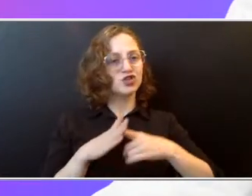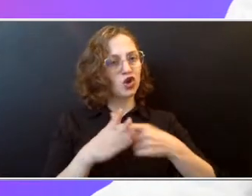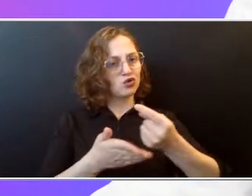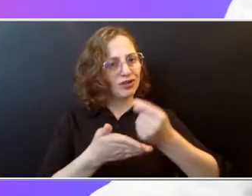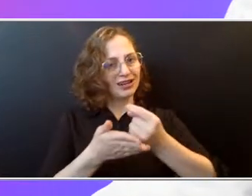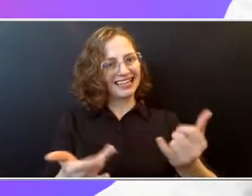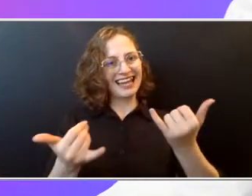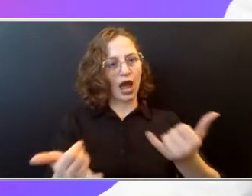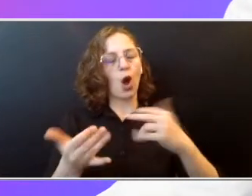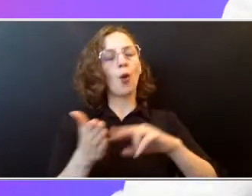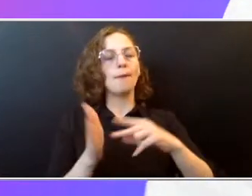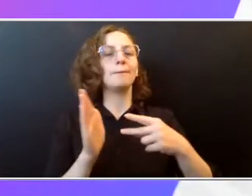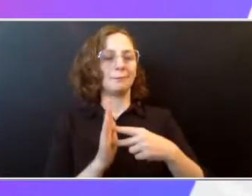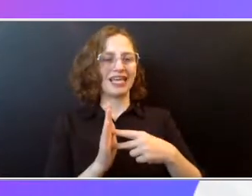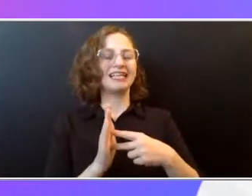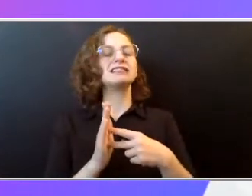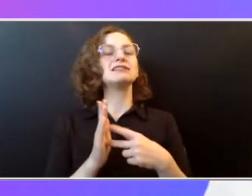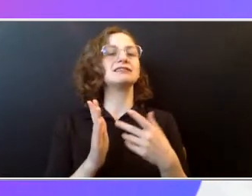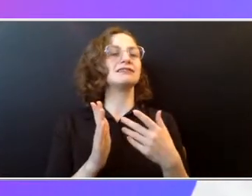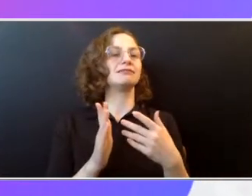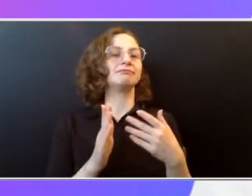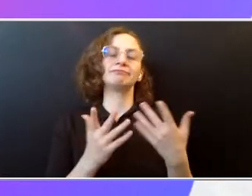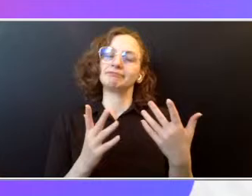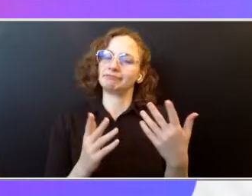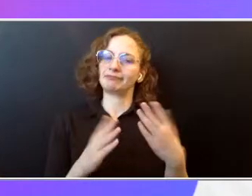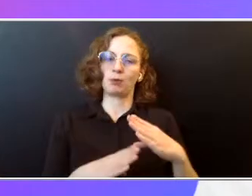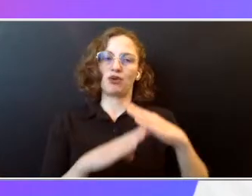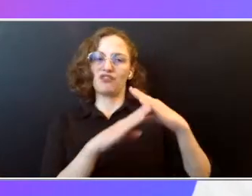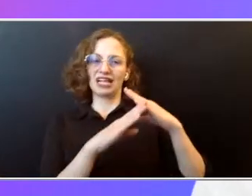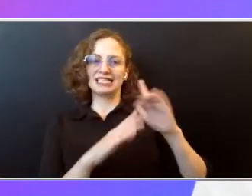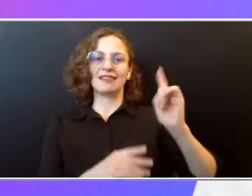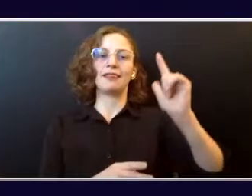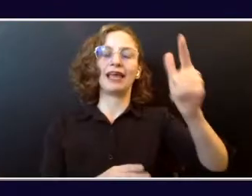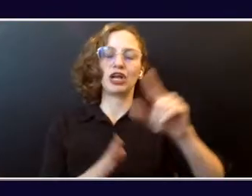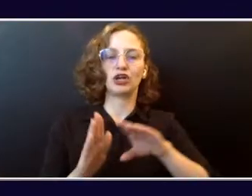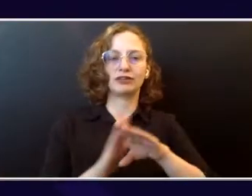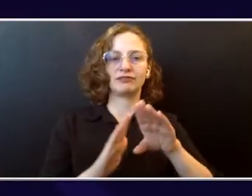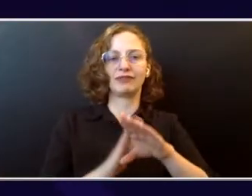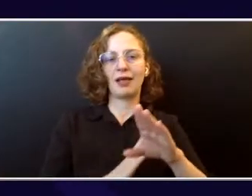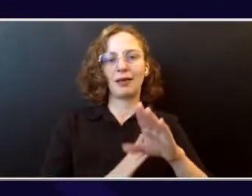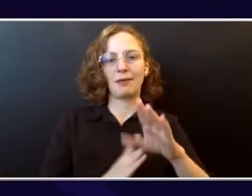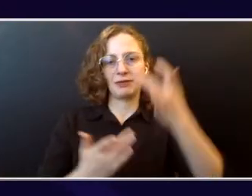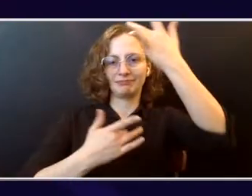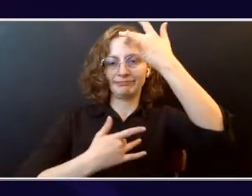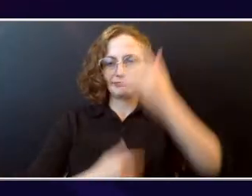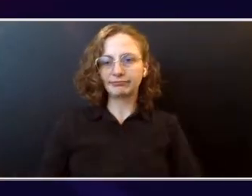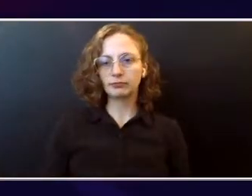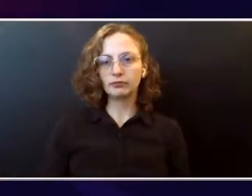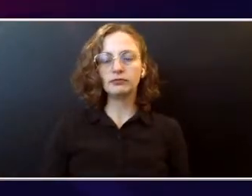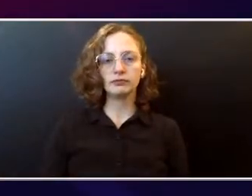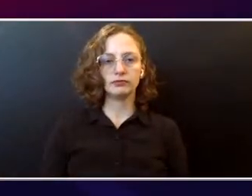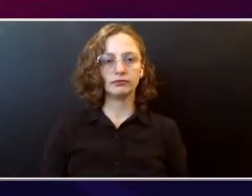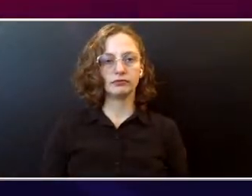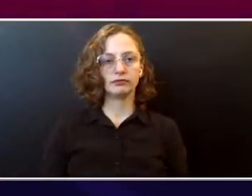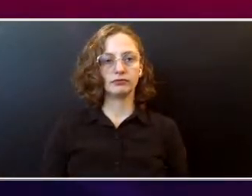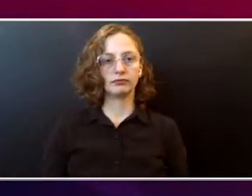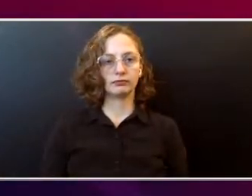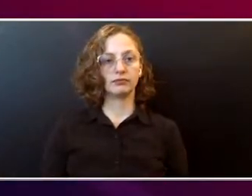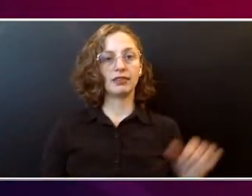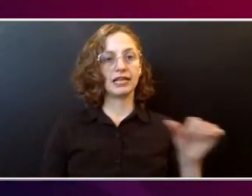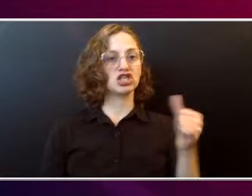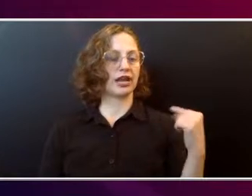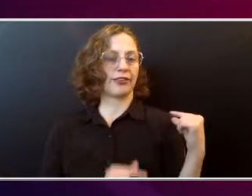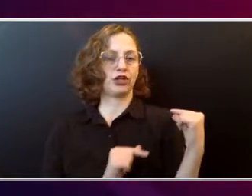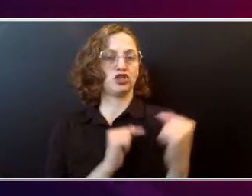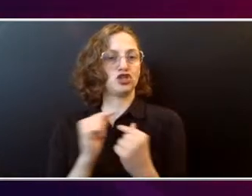later, and being aggressive on treating the risk factors associated with it. There's another genetic condition that Dr. Love